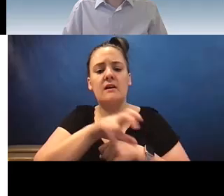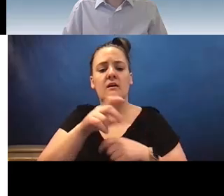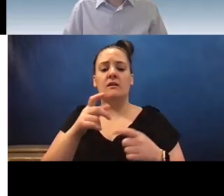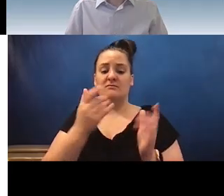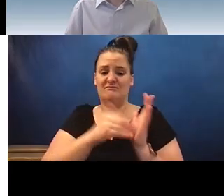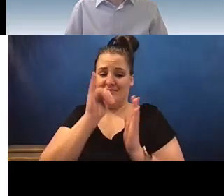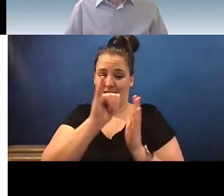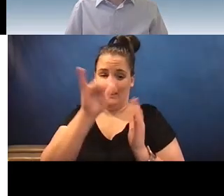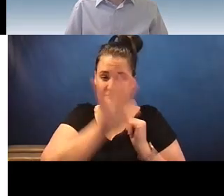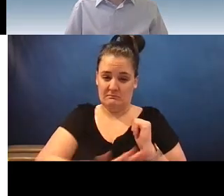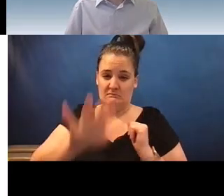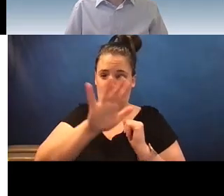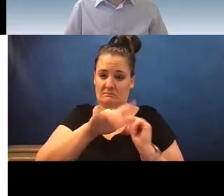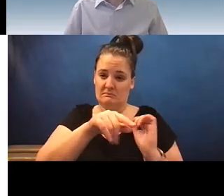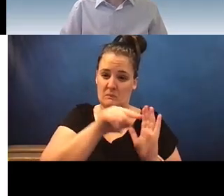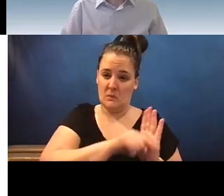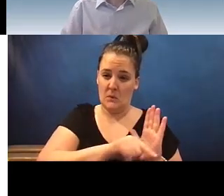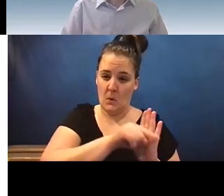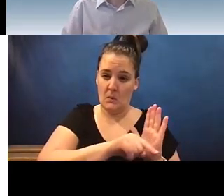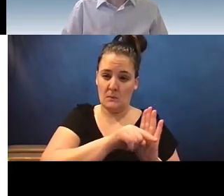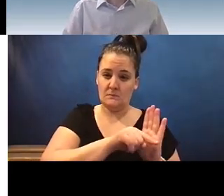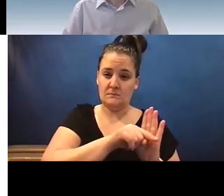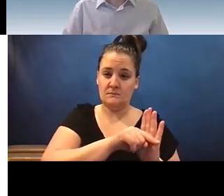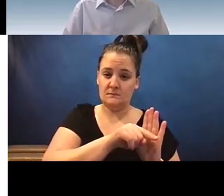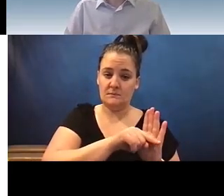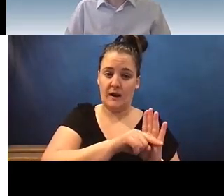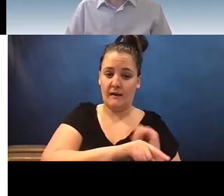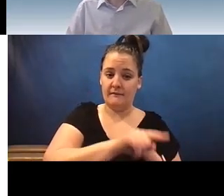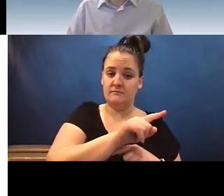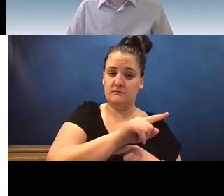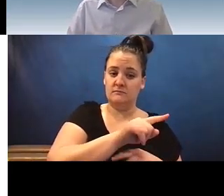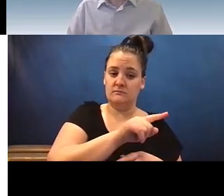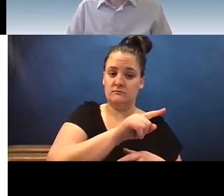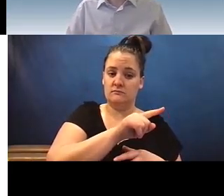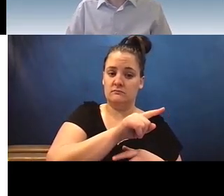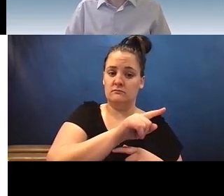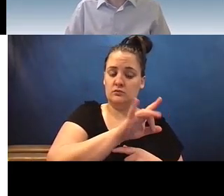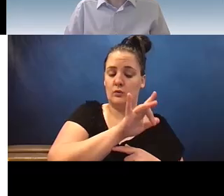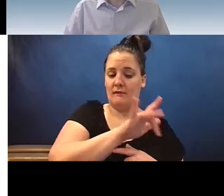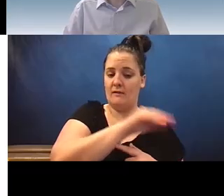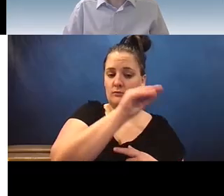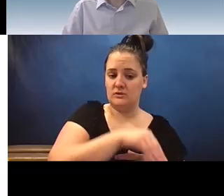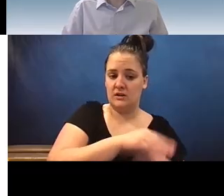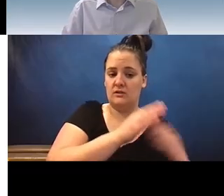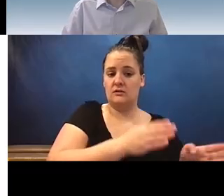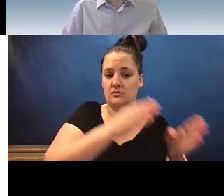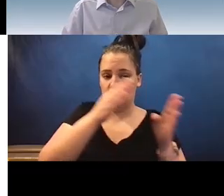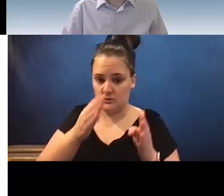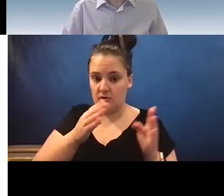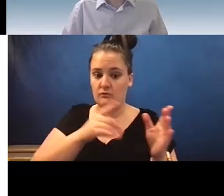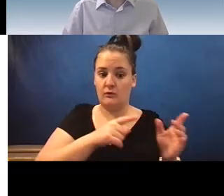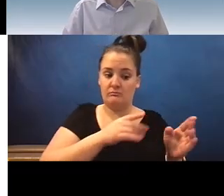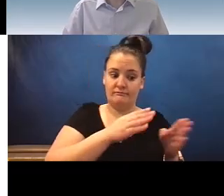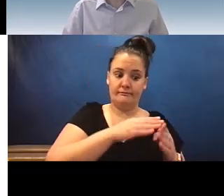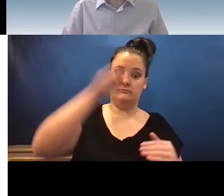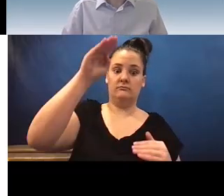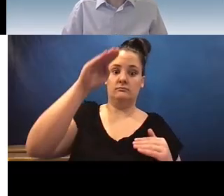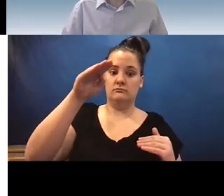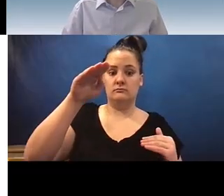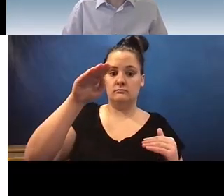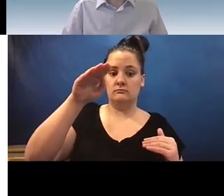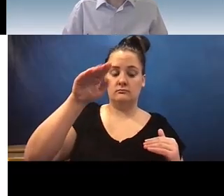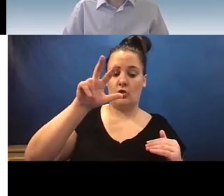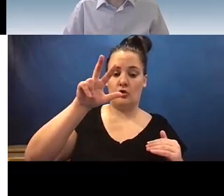32%. As we saw on the last slide, 22 hospitals, 26% of hospitals in the state had